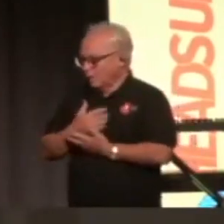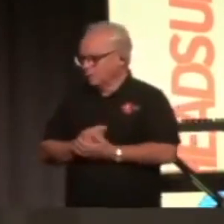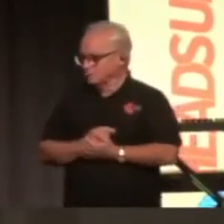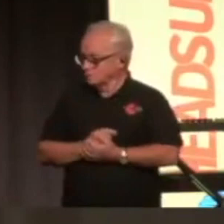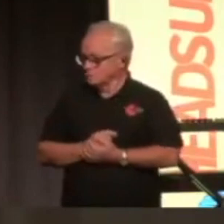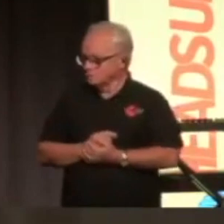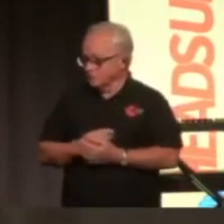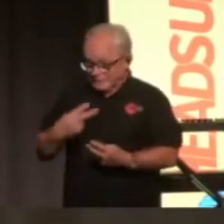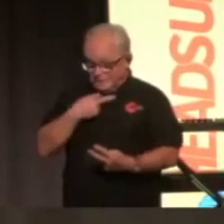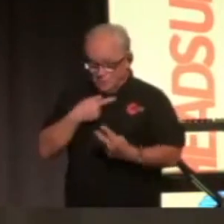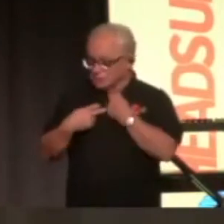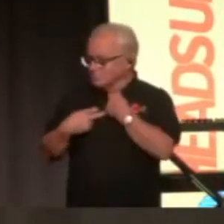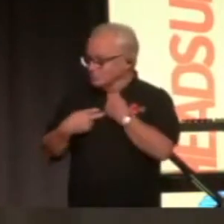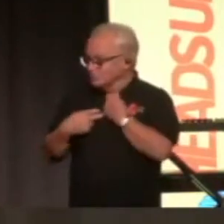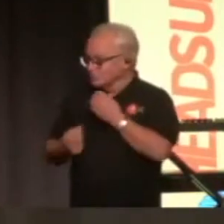And the disappointments come.